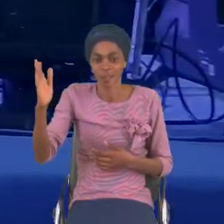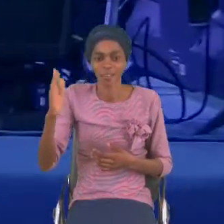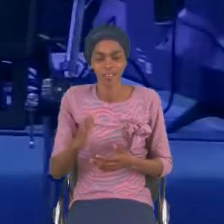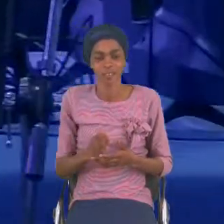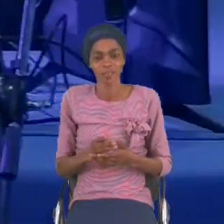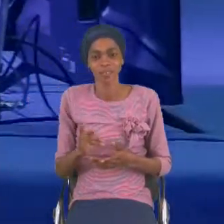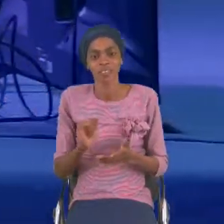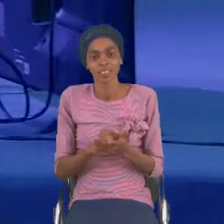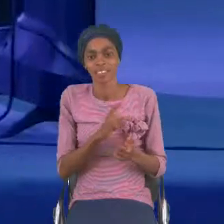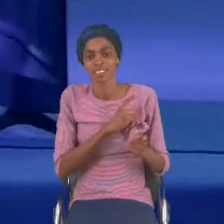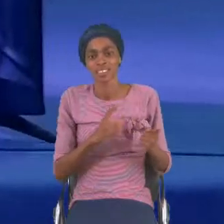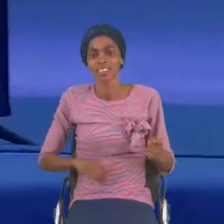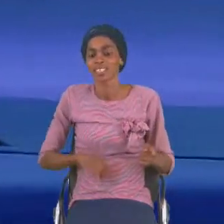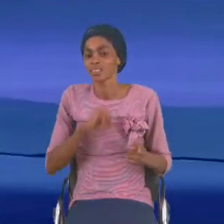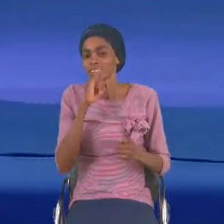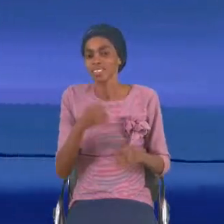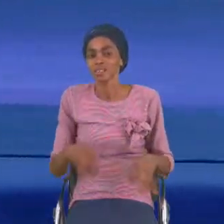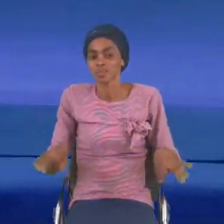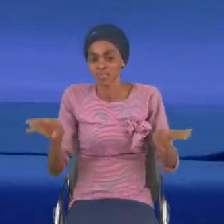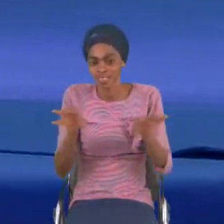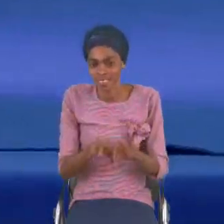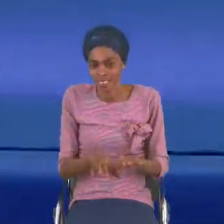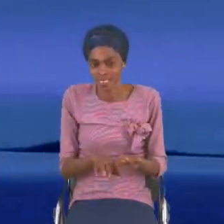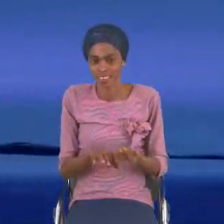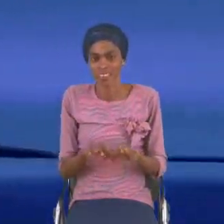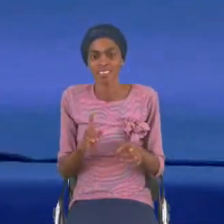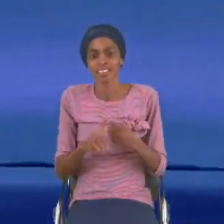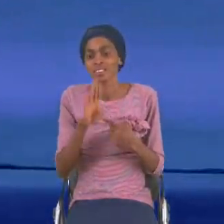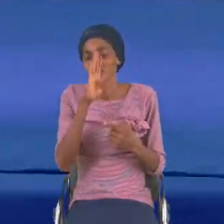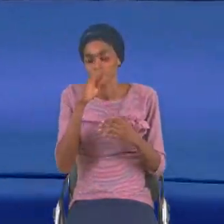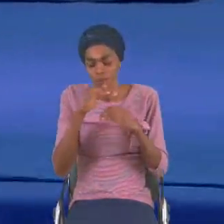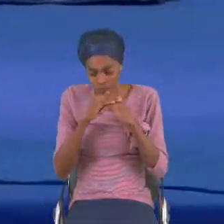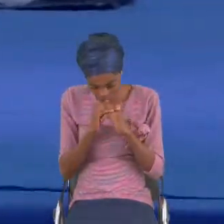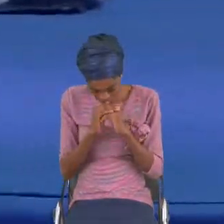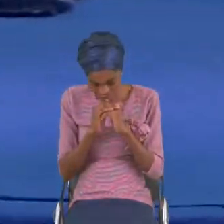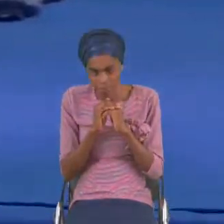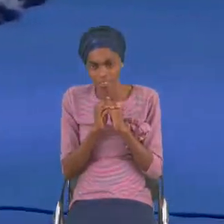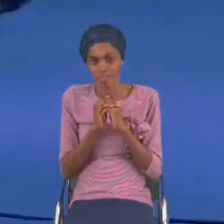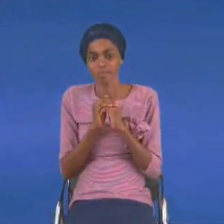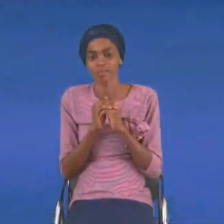that the Lord is worthy to be worshipped.